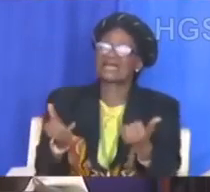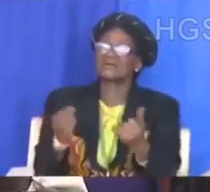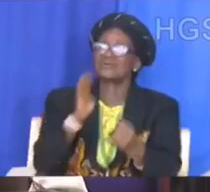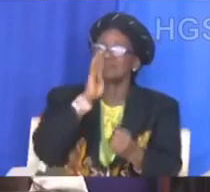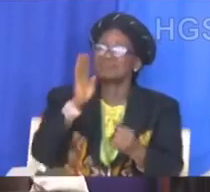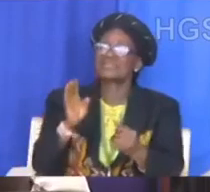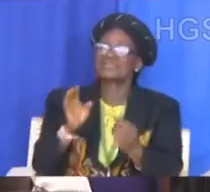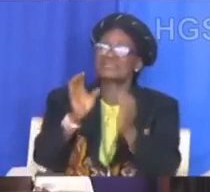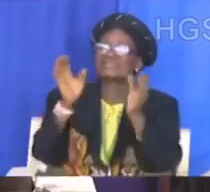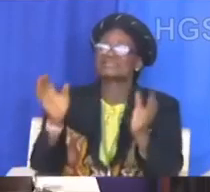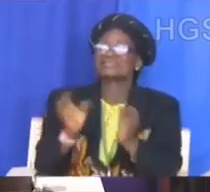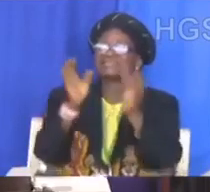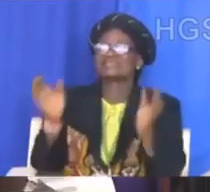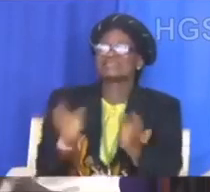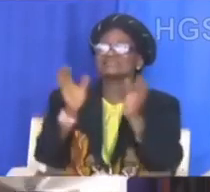And God is angry.